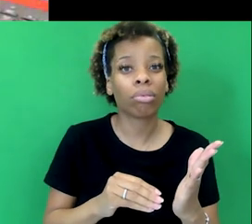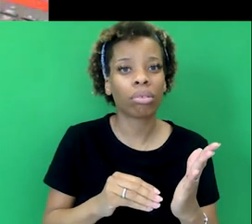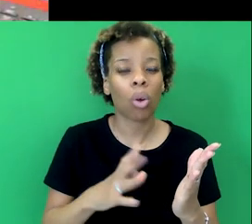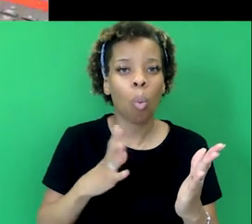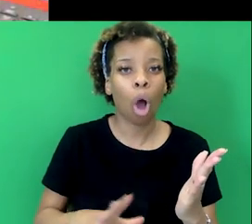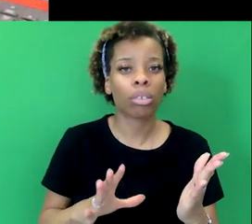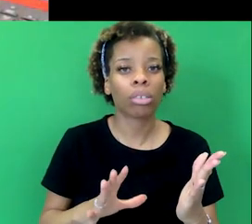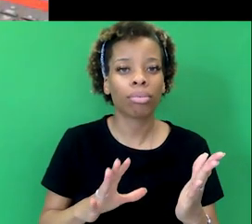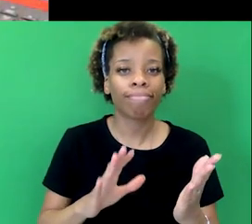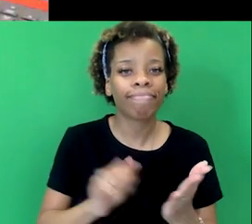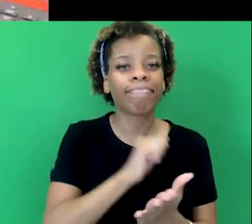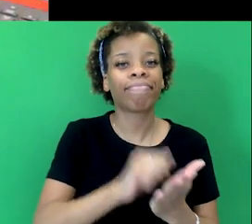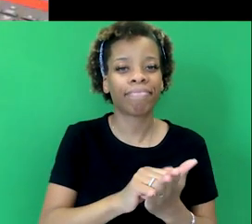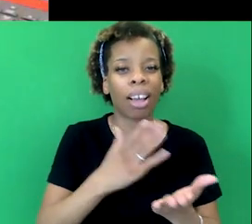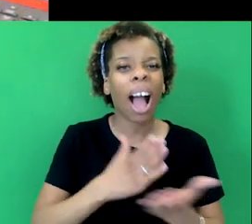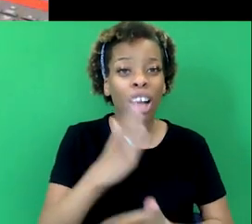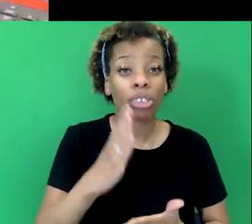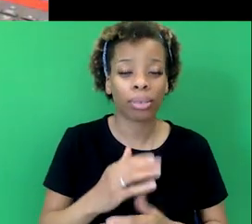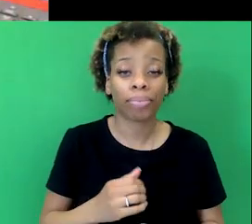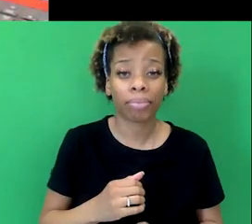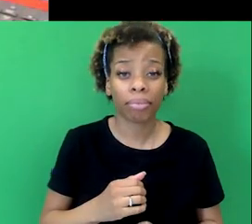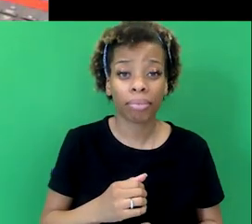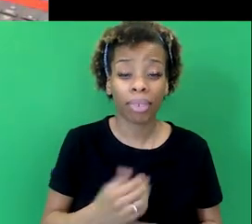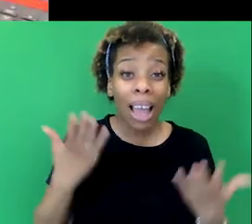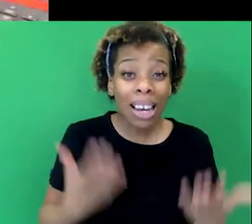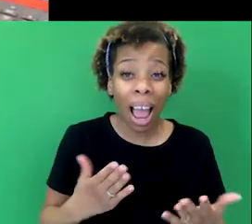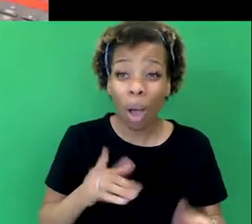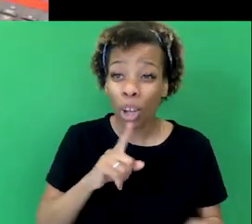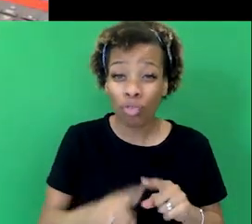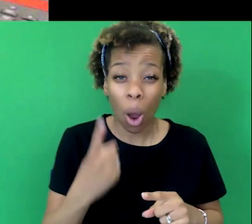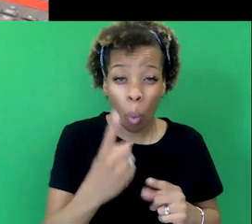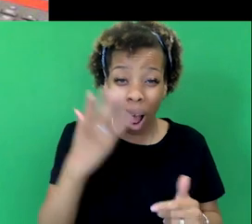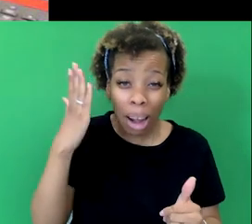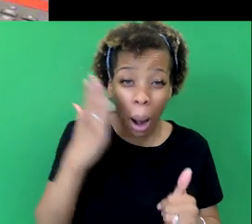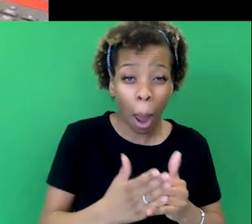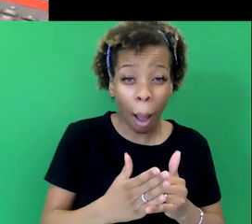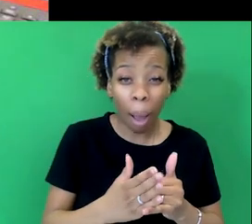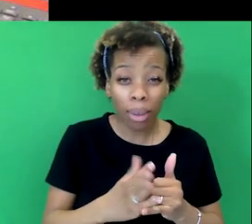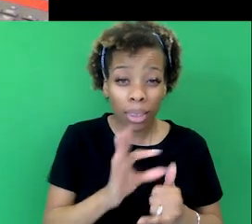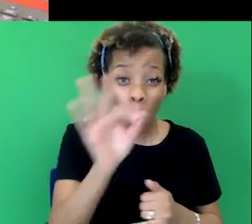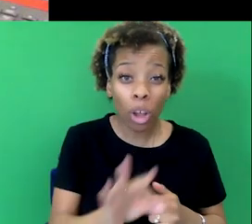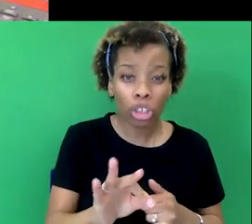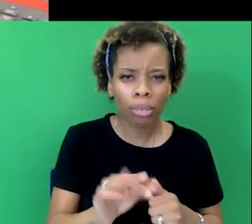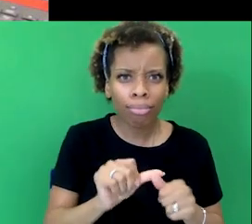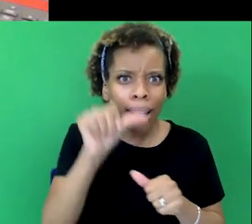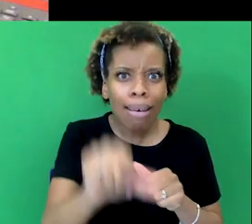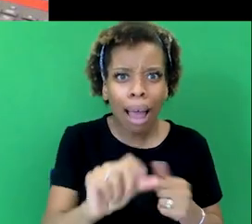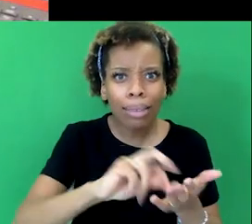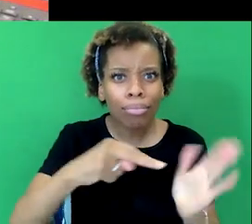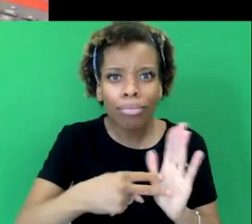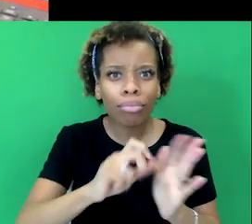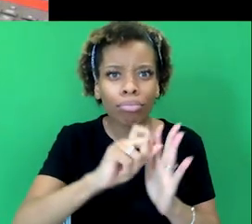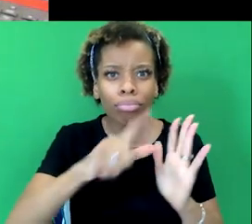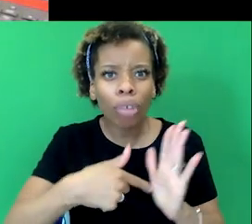you one last question for all of you. What's next? What's coming up? Give us a taster before we